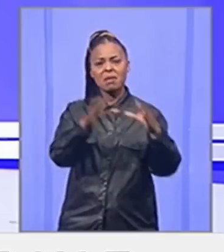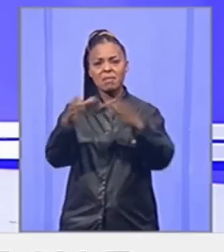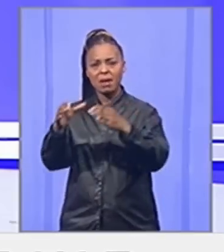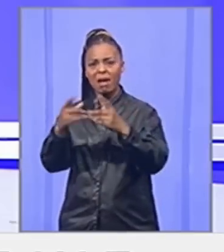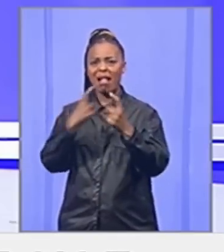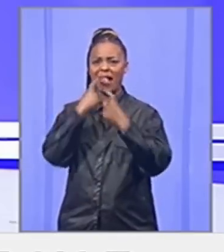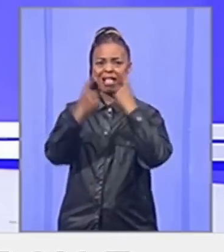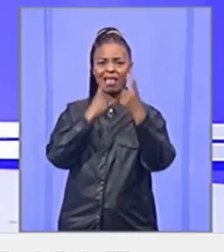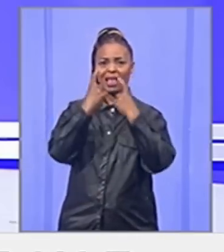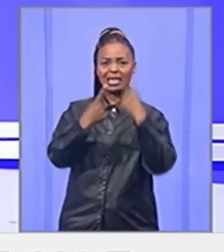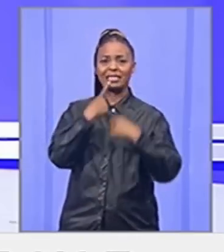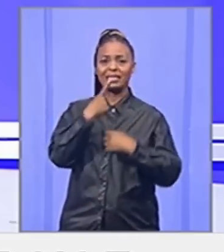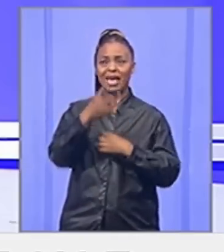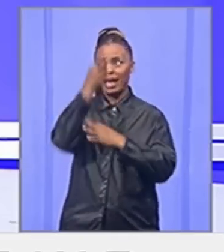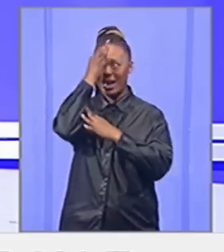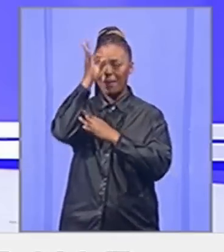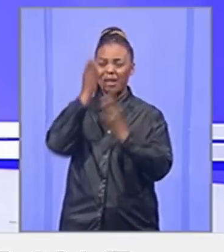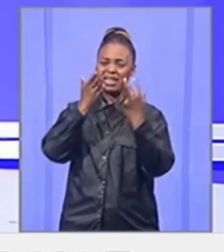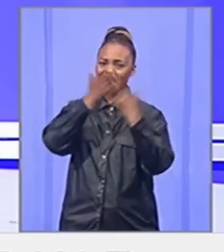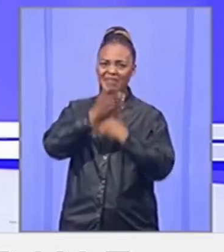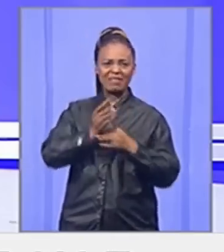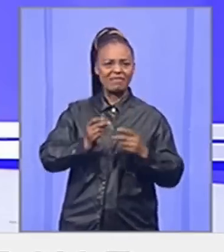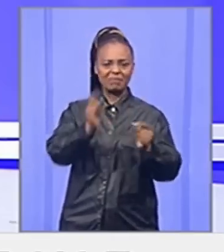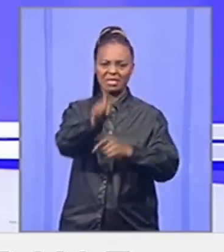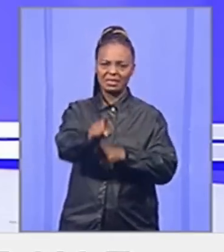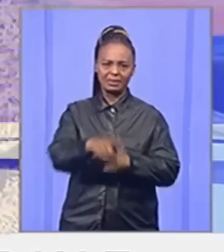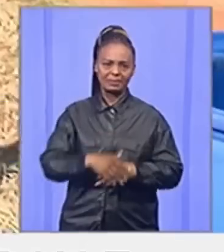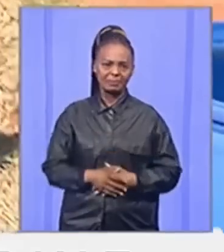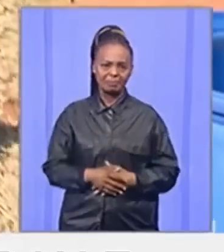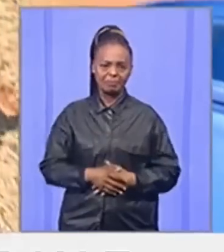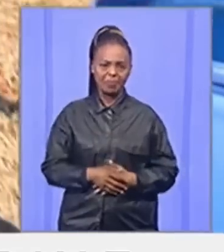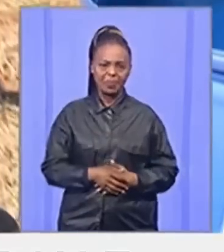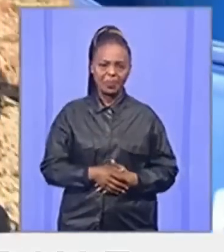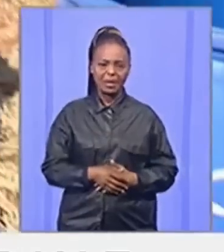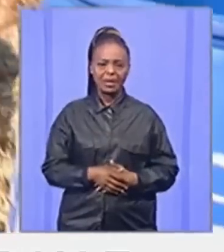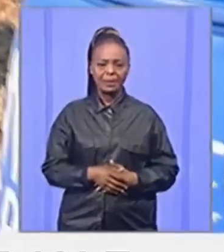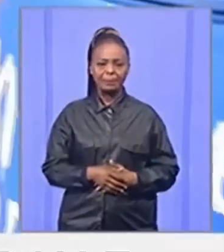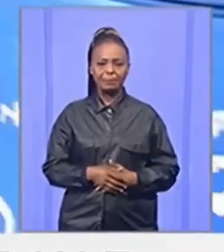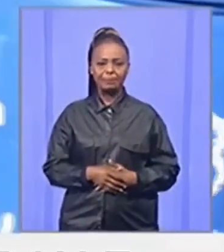gore mmušo o tšee magato ka pijana.